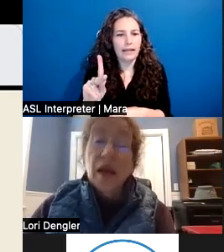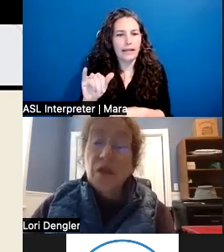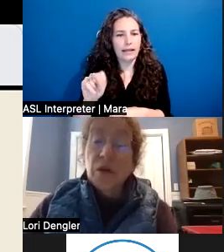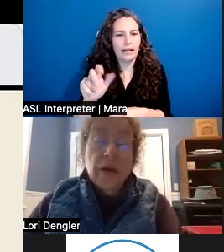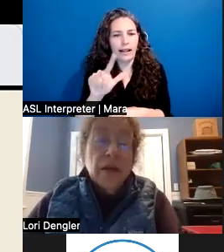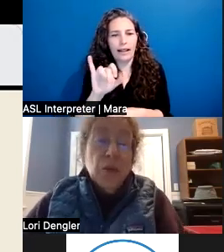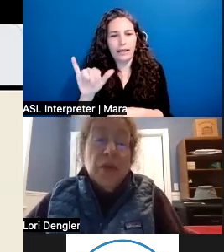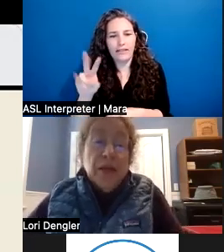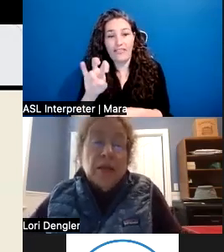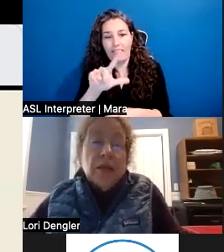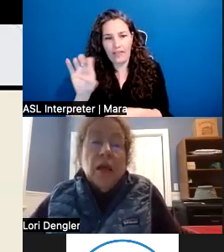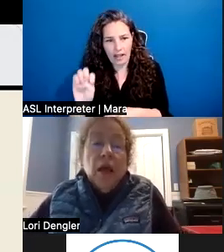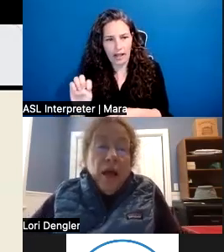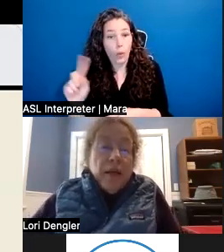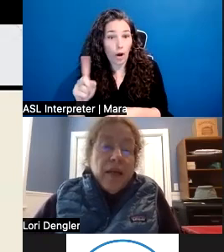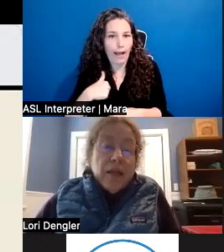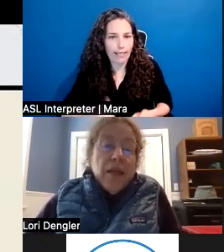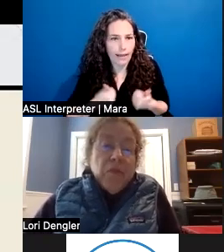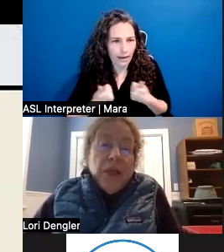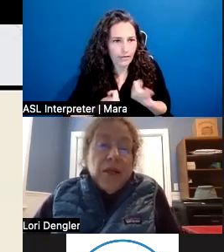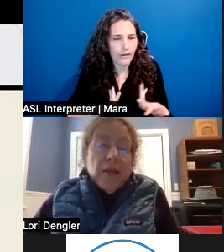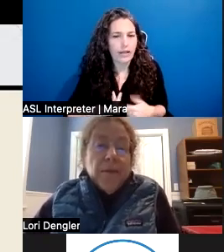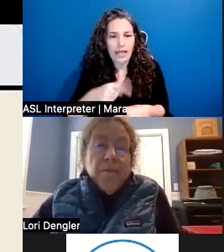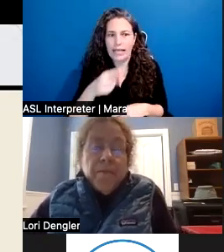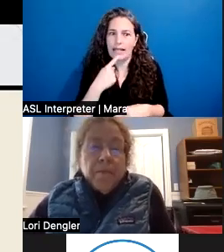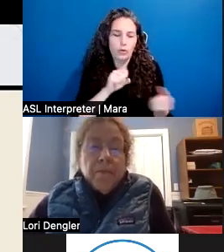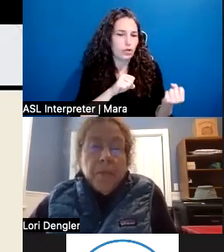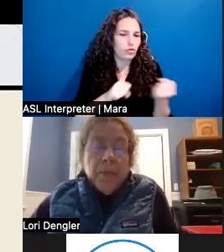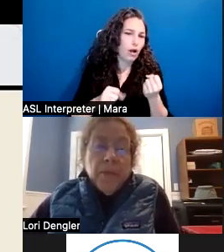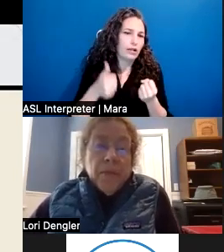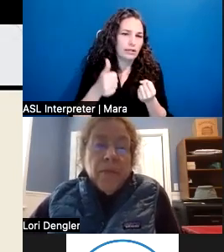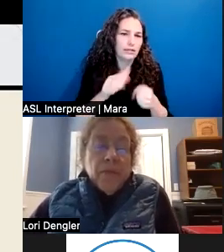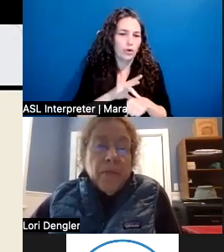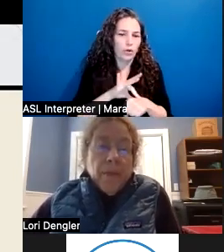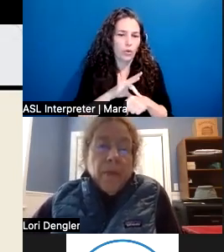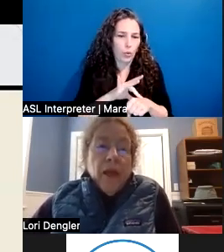had ever experienced. Next slide, please.